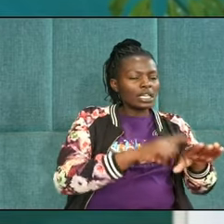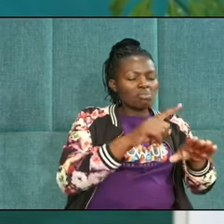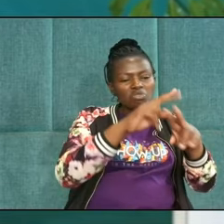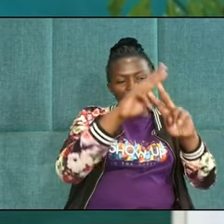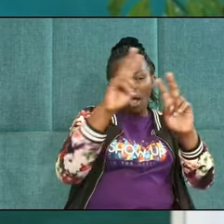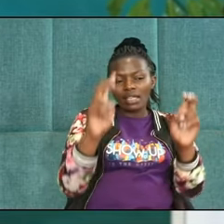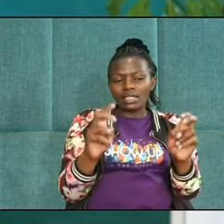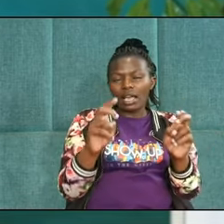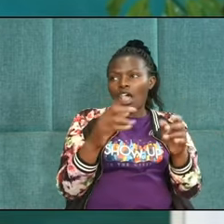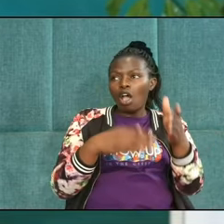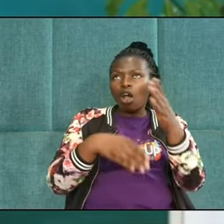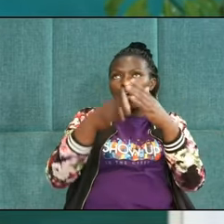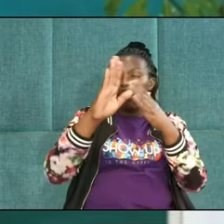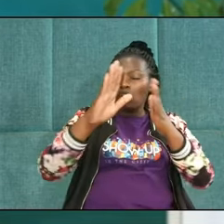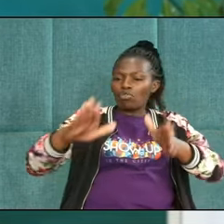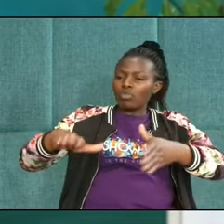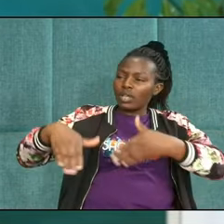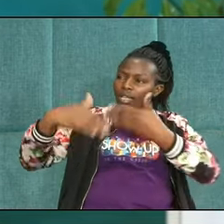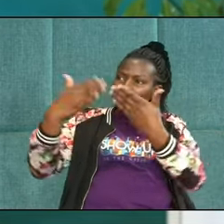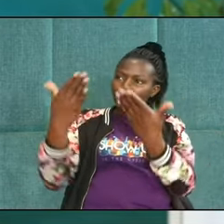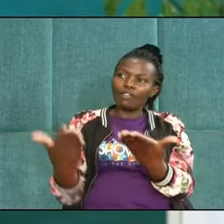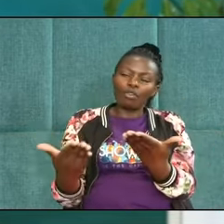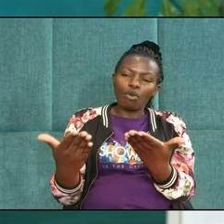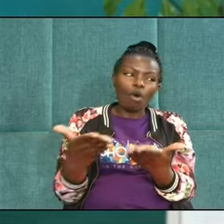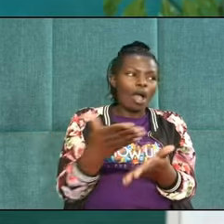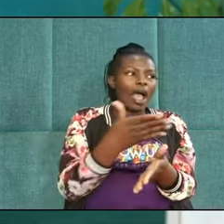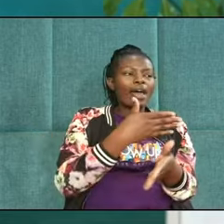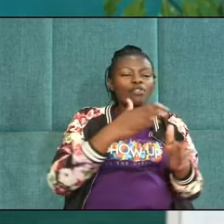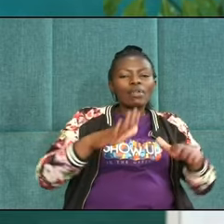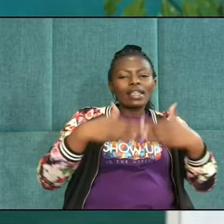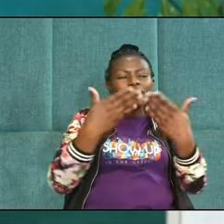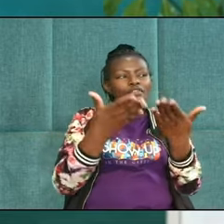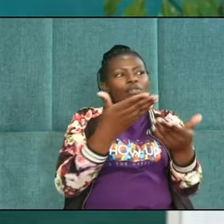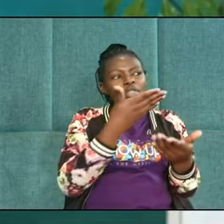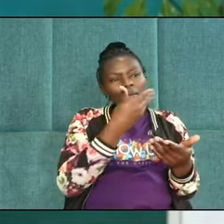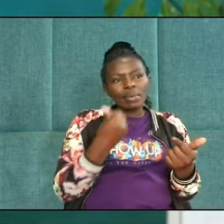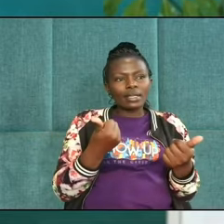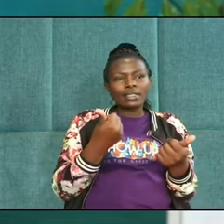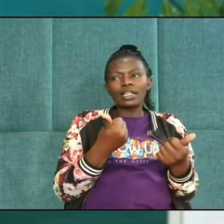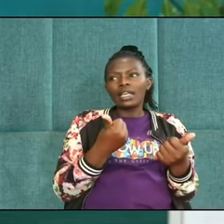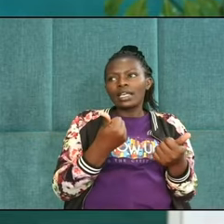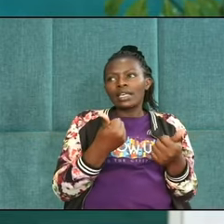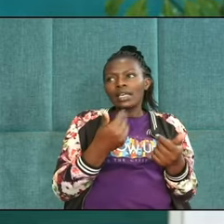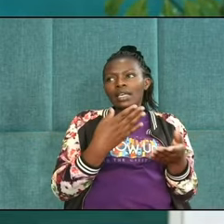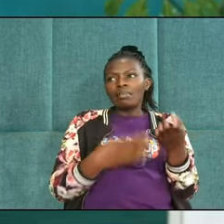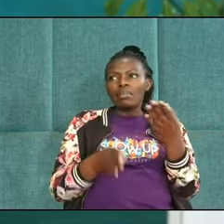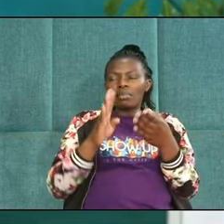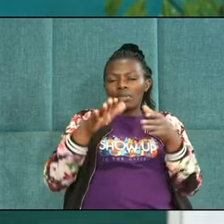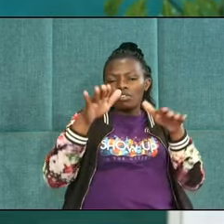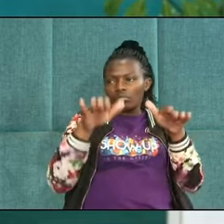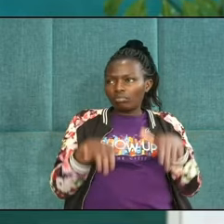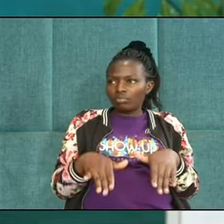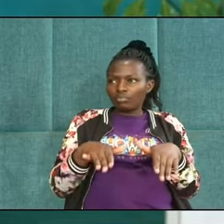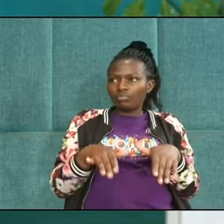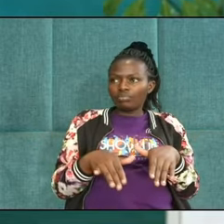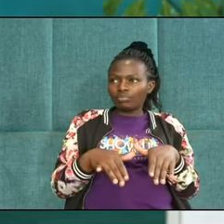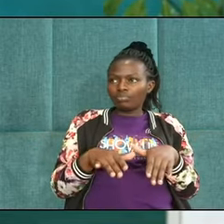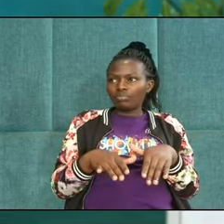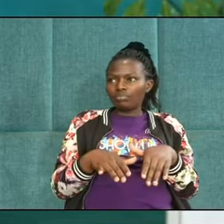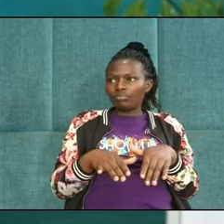God will give you. And he will give you the best. It could be a wait. It could be a no. It